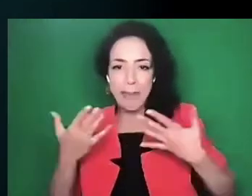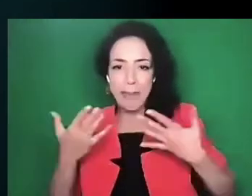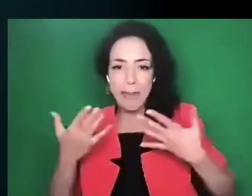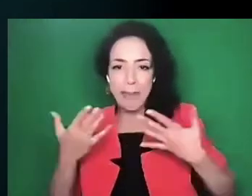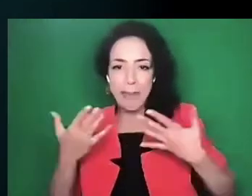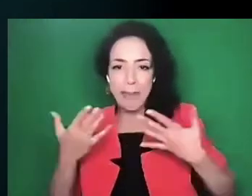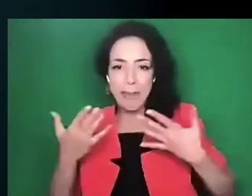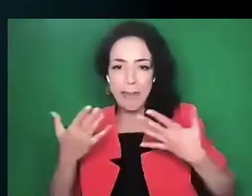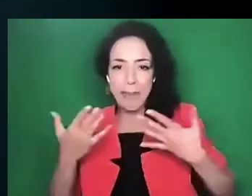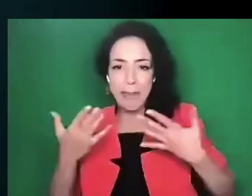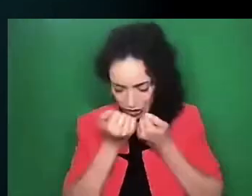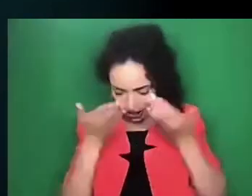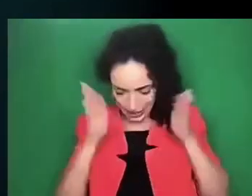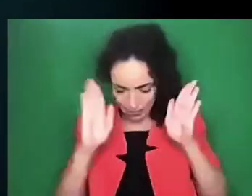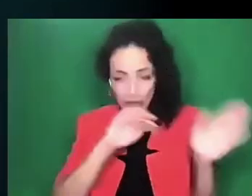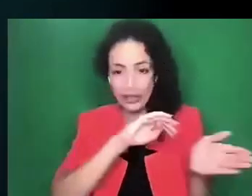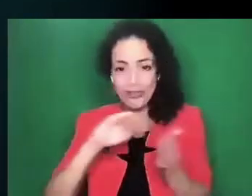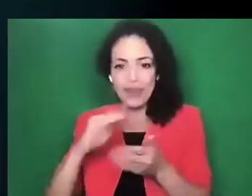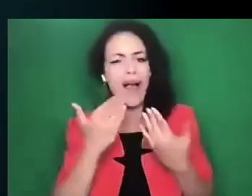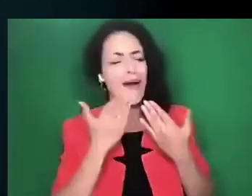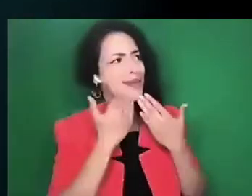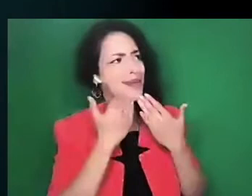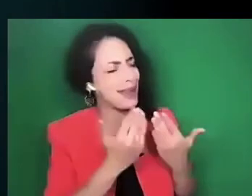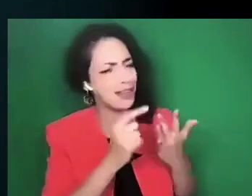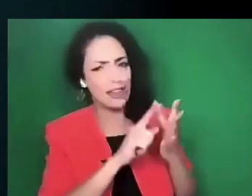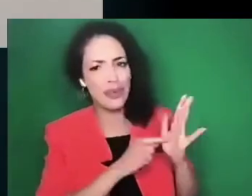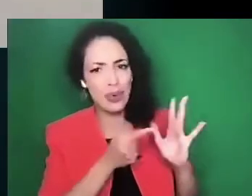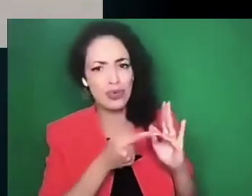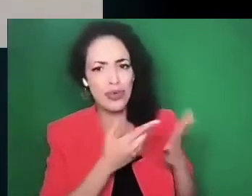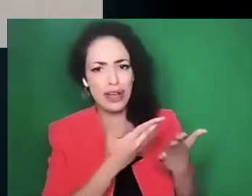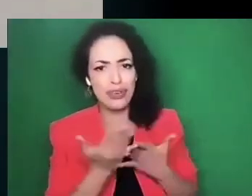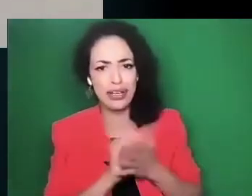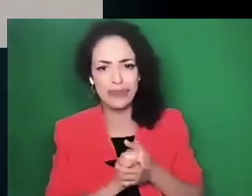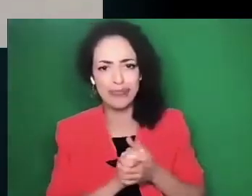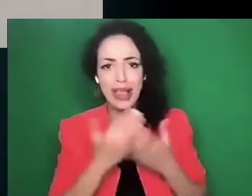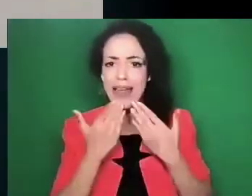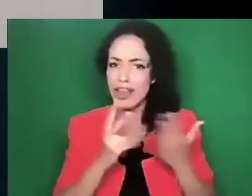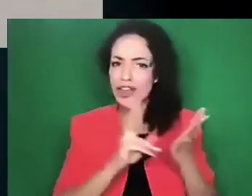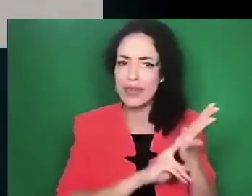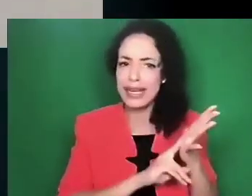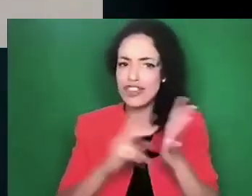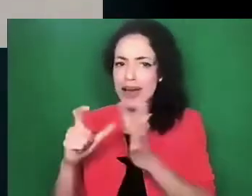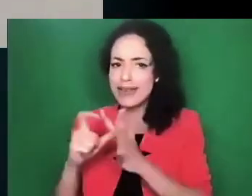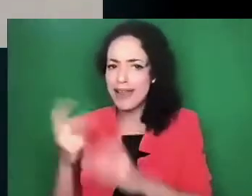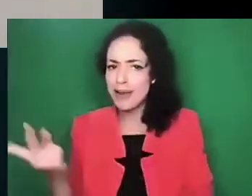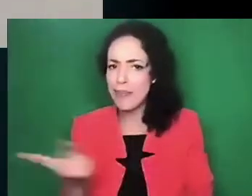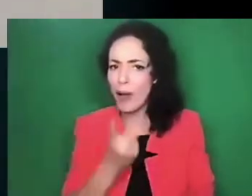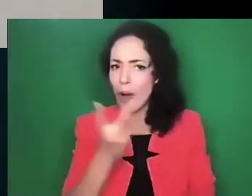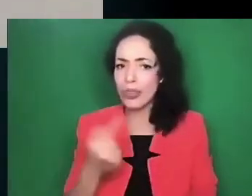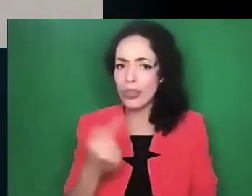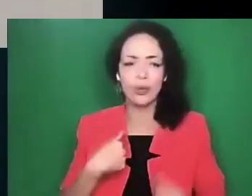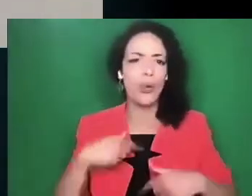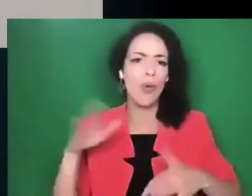Thank you very much, Jo, for the introduction, and to Venetia and David also. I'm extremely pleased to be a part of